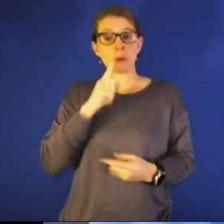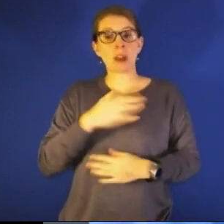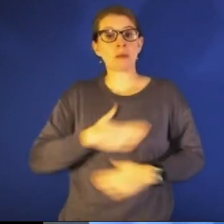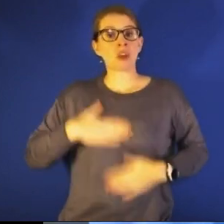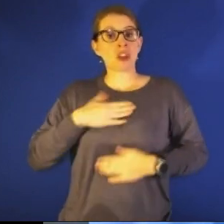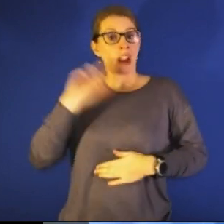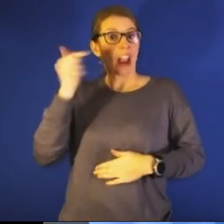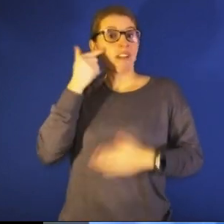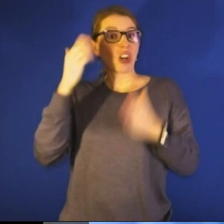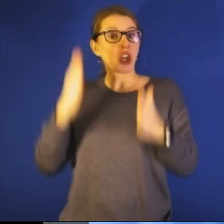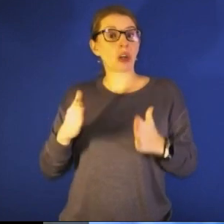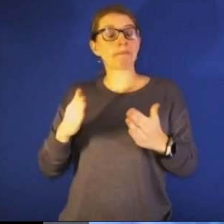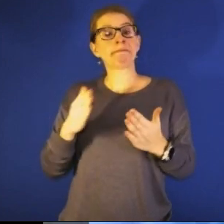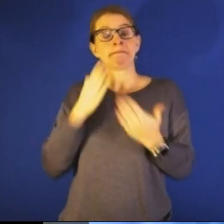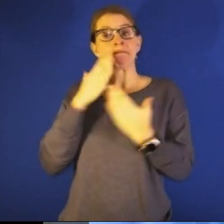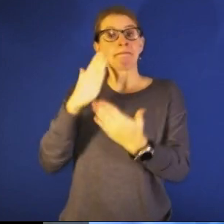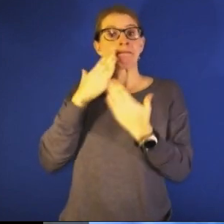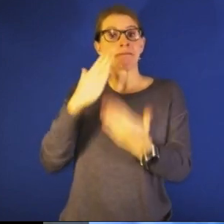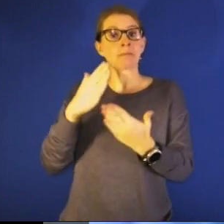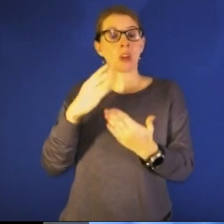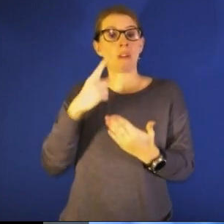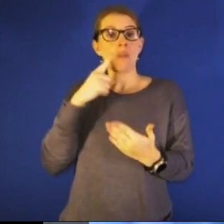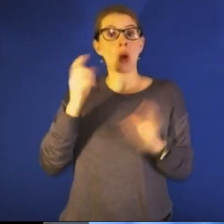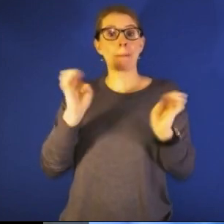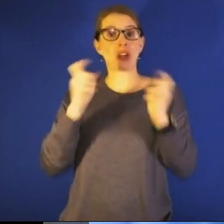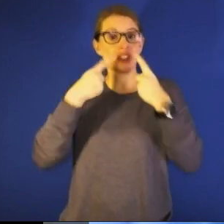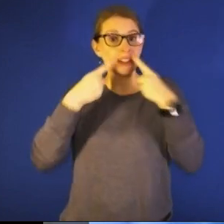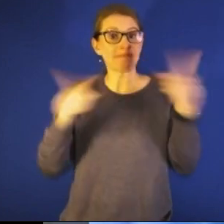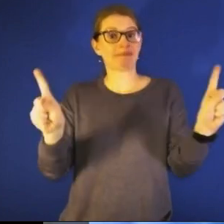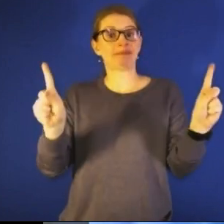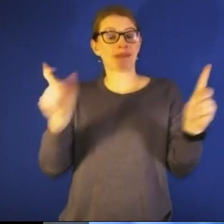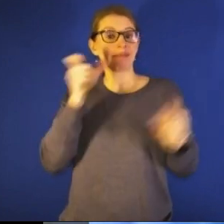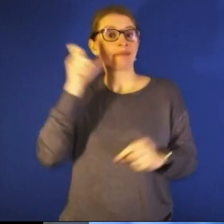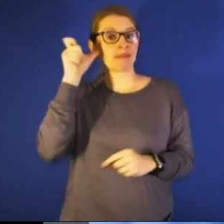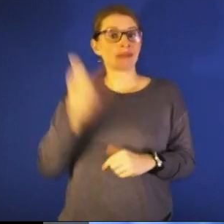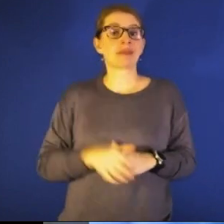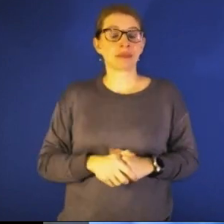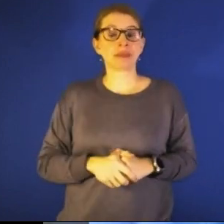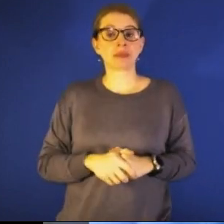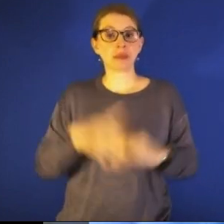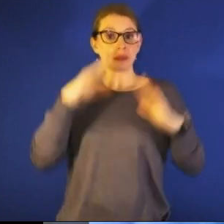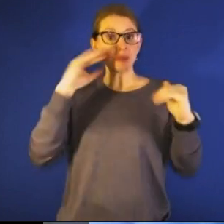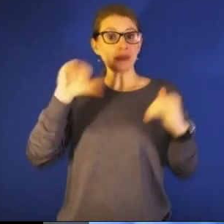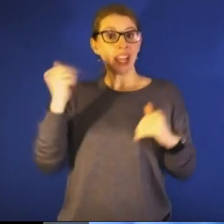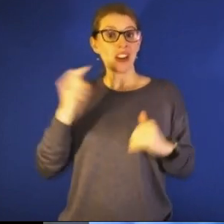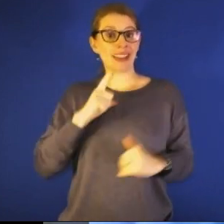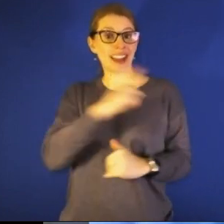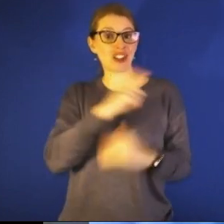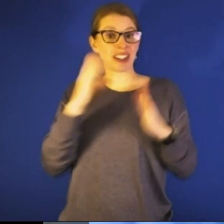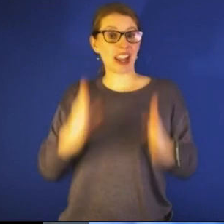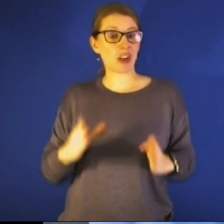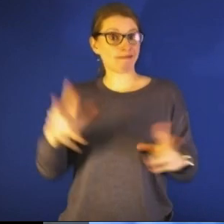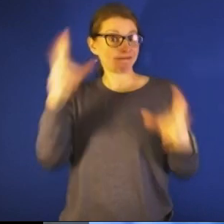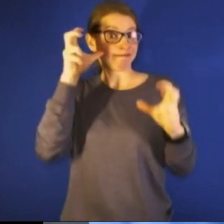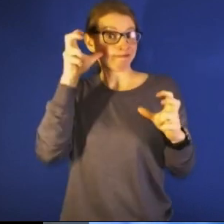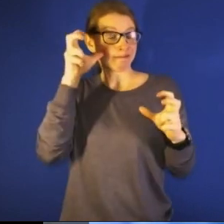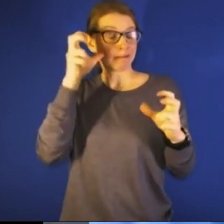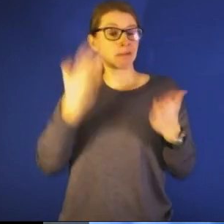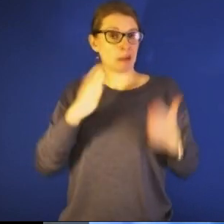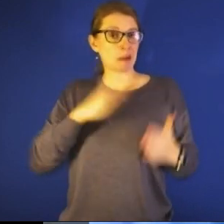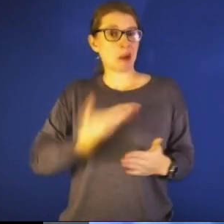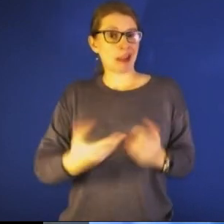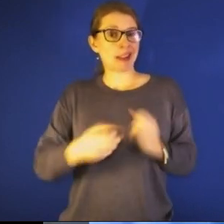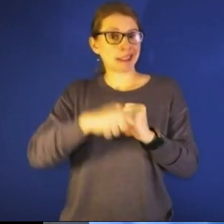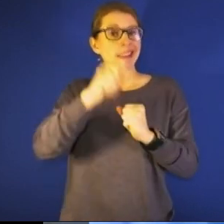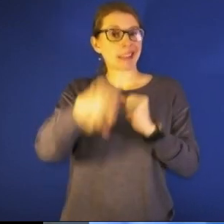governor for issuing that declaration of emergency. I hope that other legislators are listening and maybe willing to extend